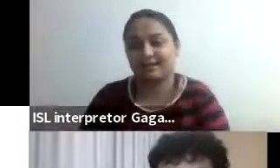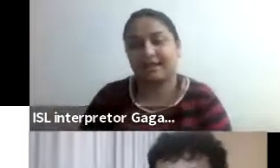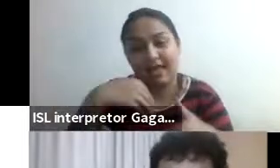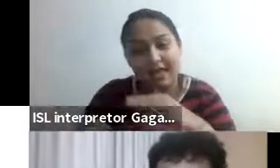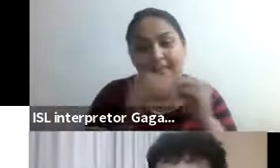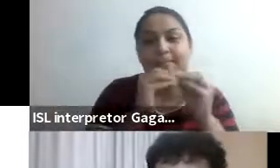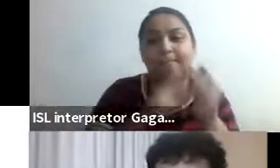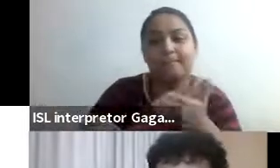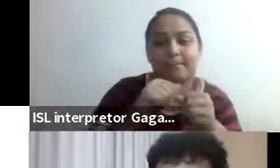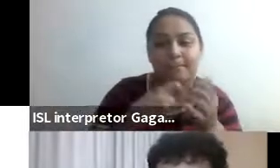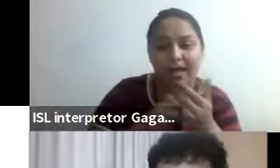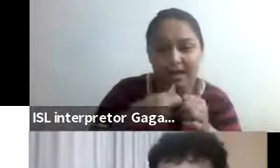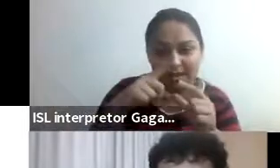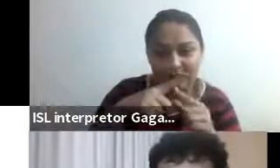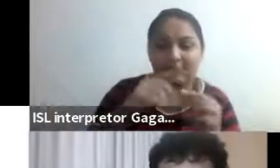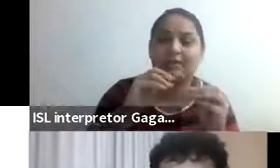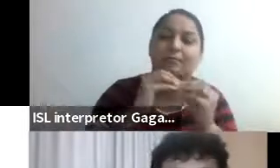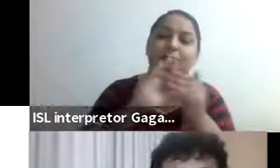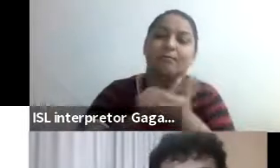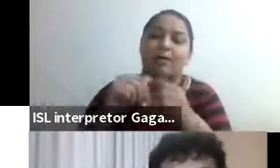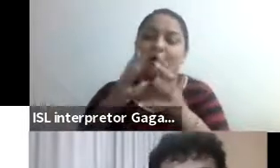And the dots is something that is worth paying attention to.